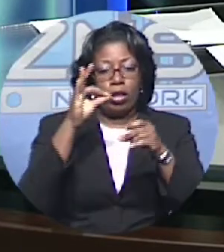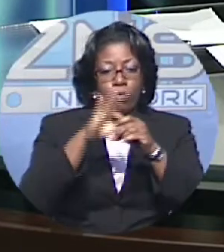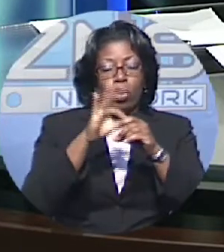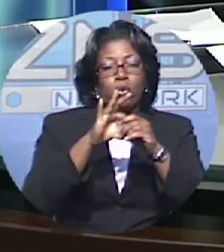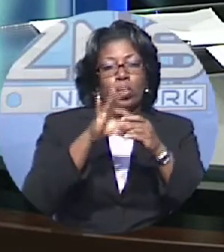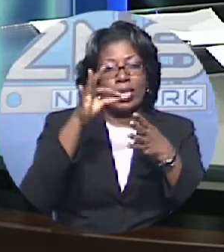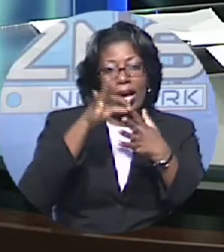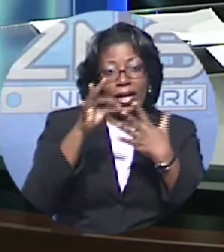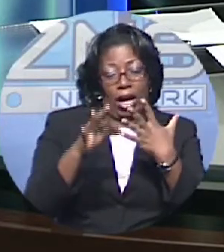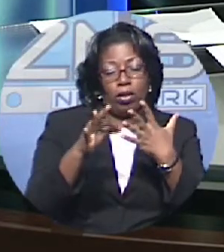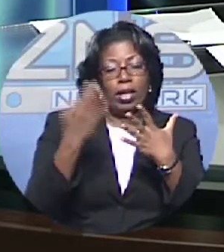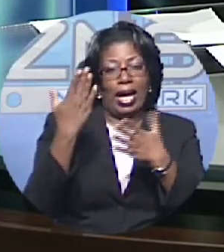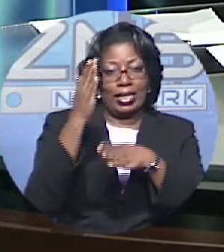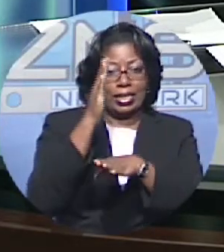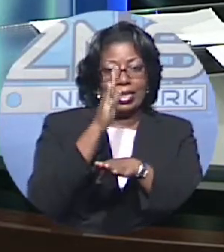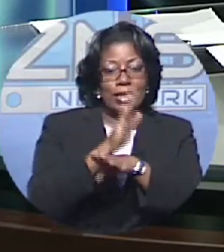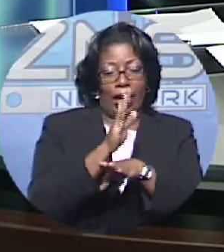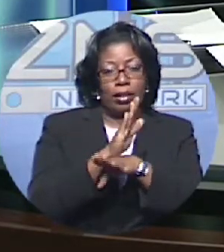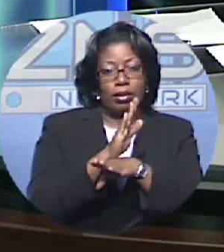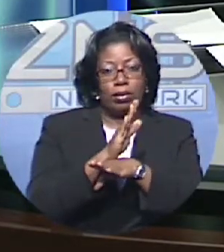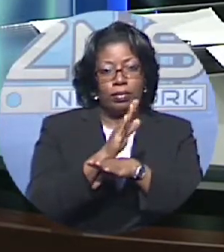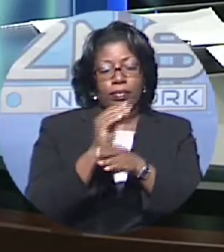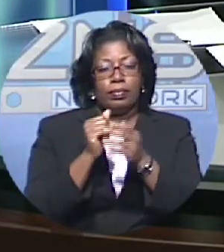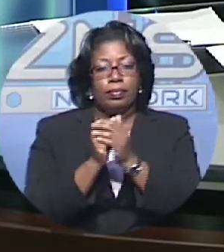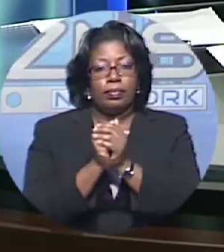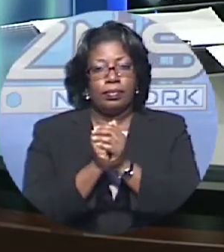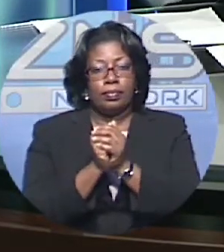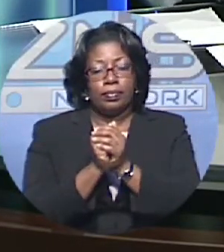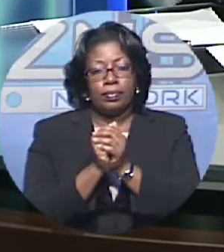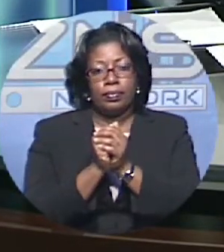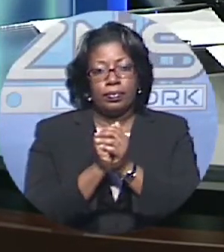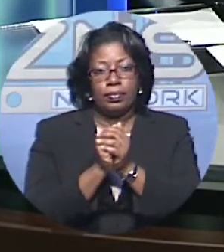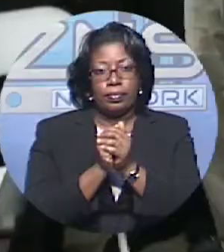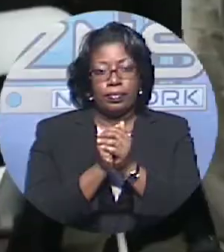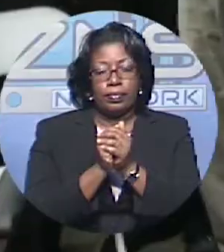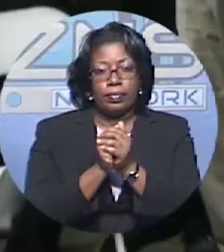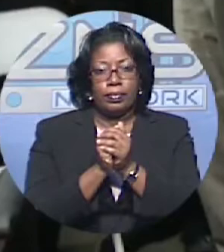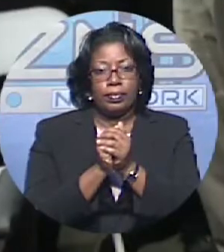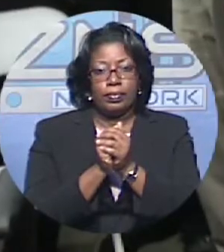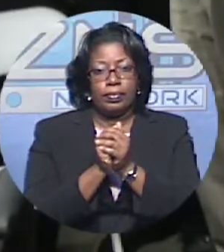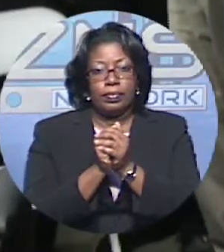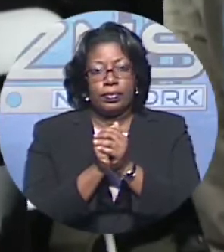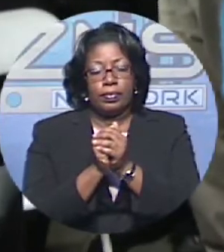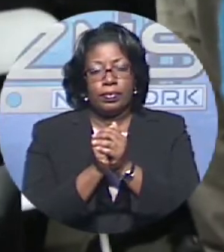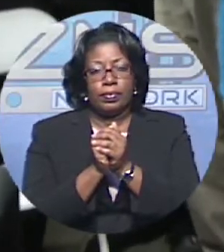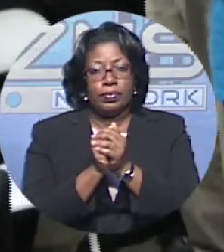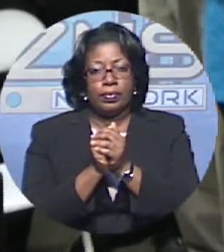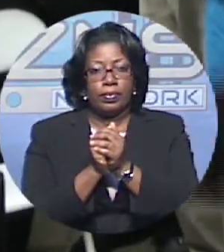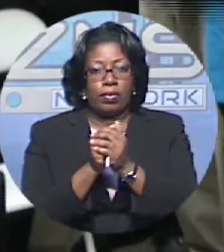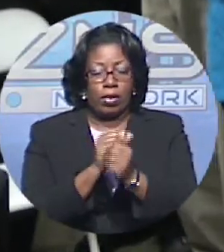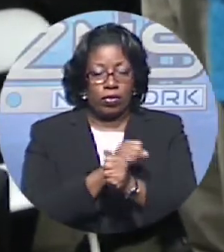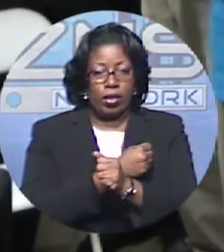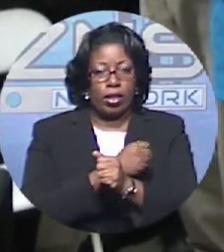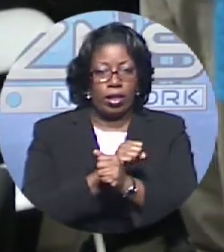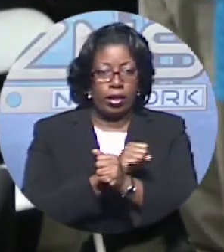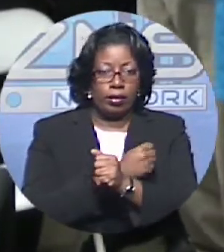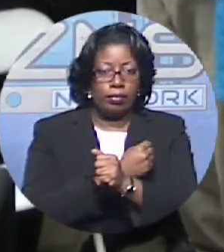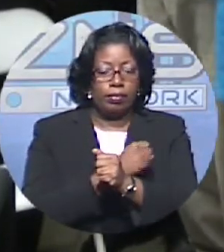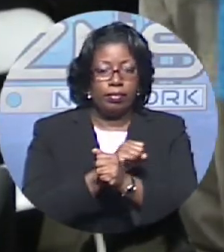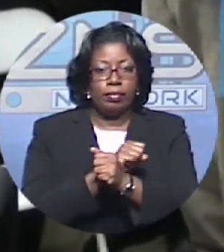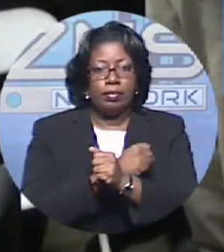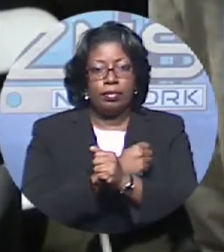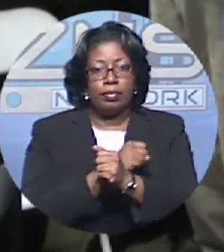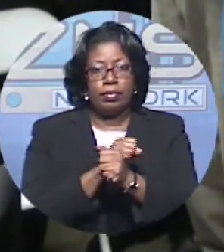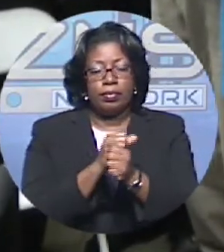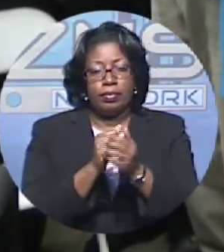was embedded with the group as the results came in. Let the church